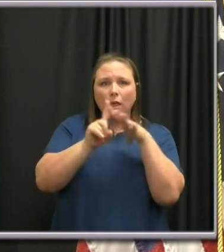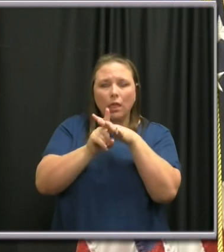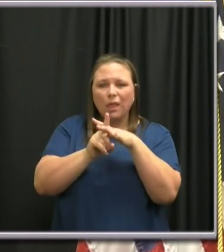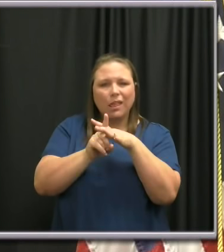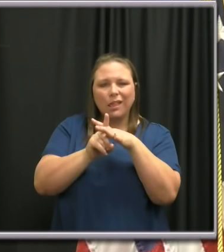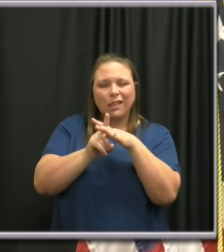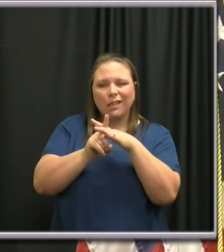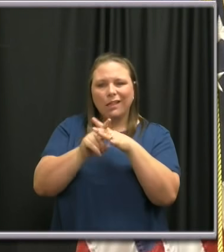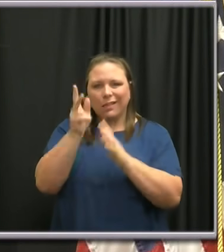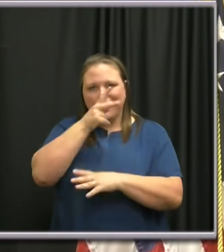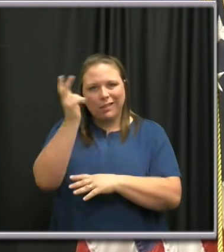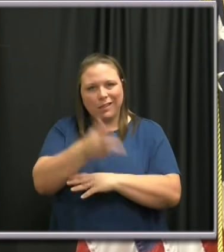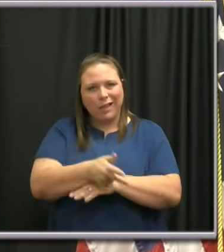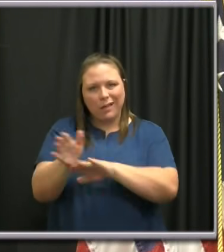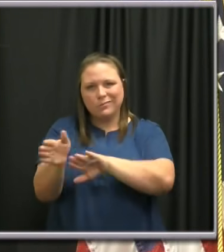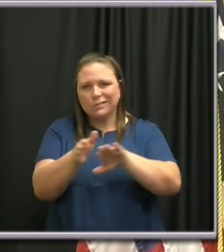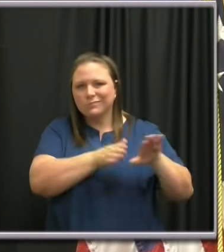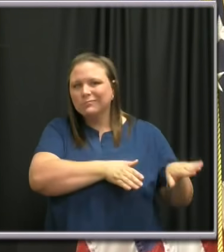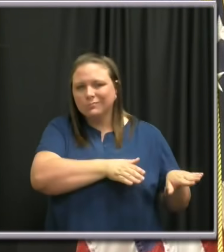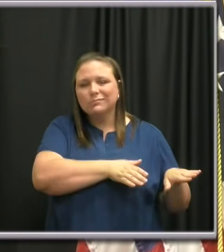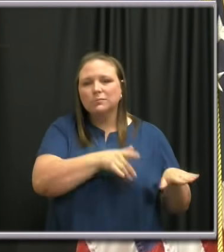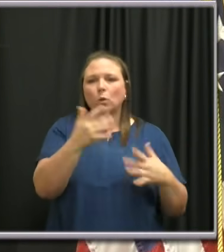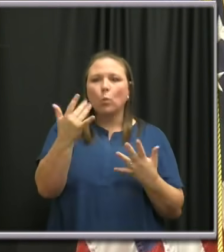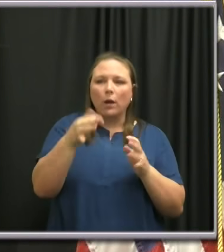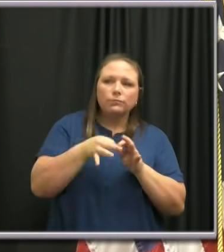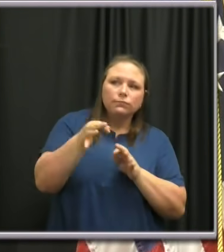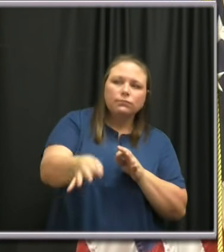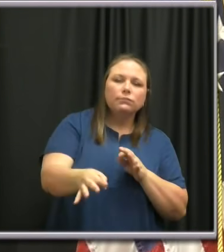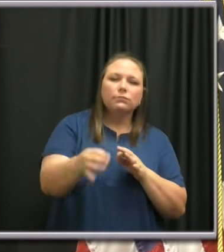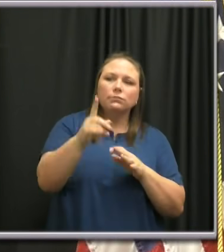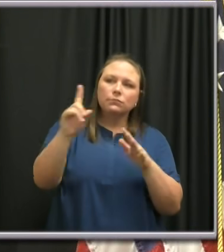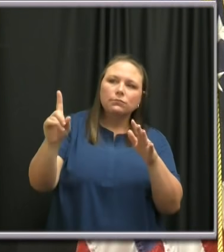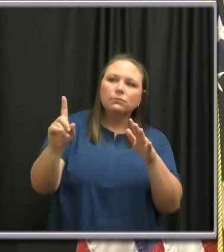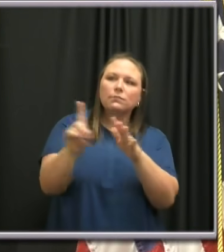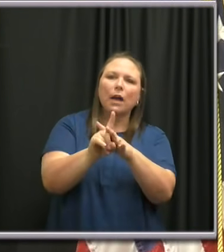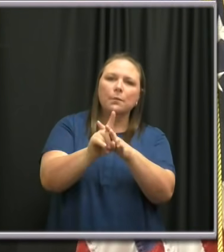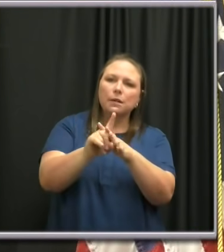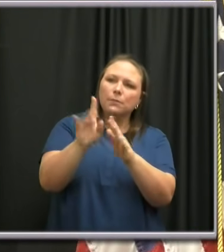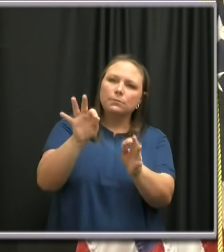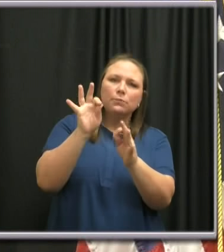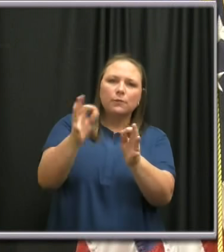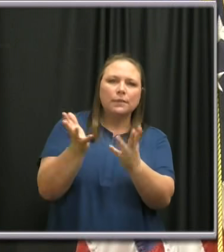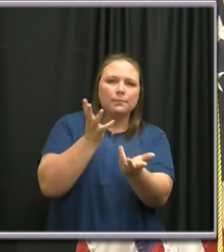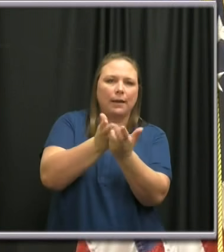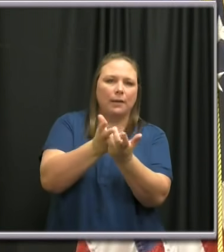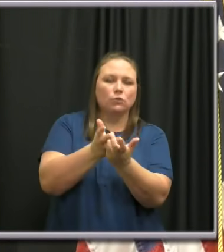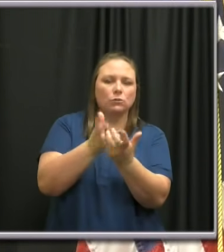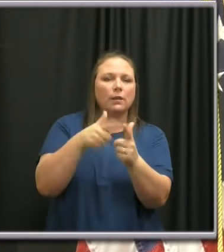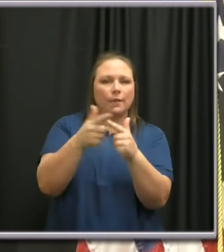quite honestly, some of them are just not very good. We need to wait until we have one that fits the criteria that we need.